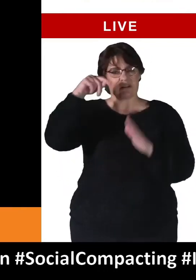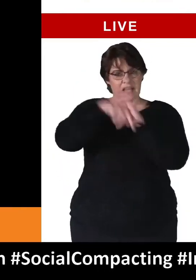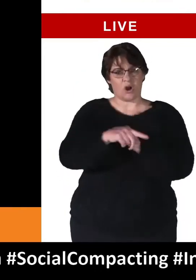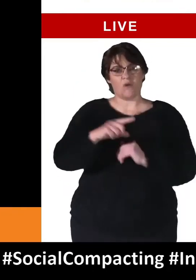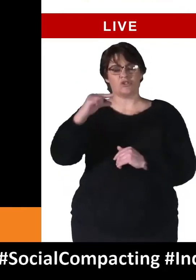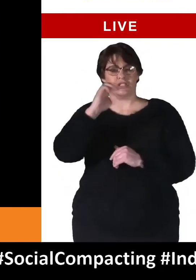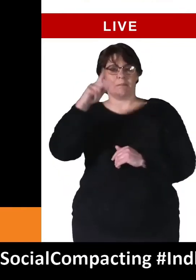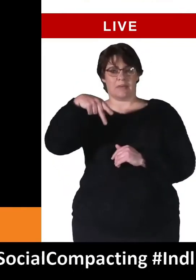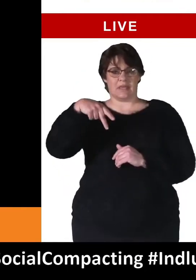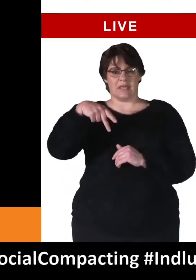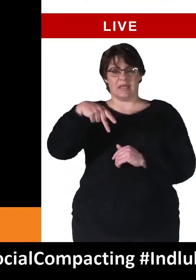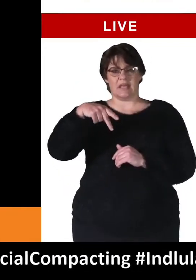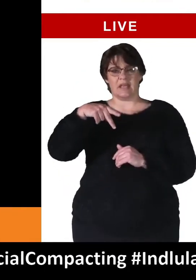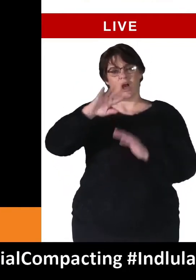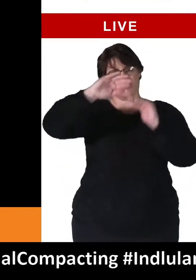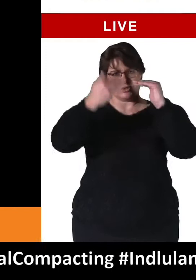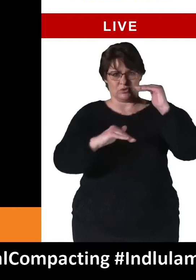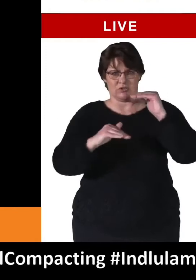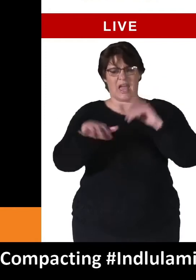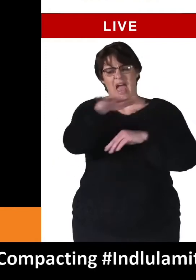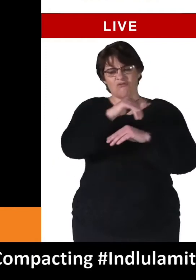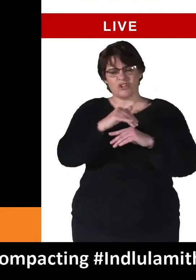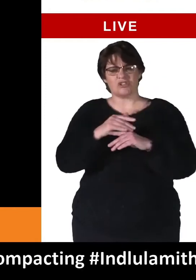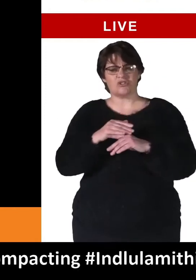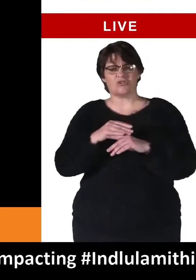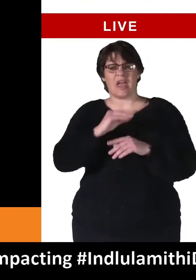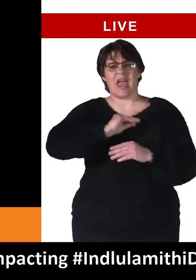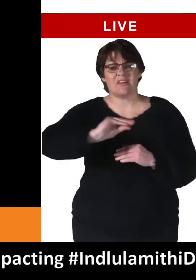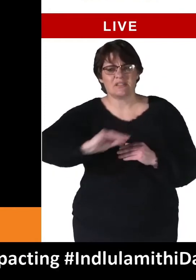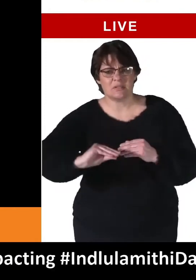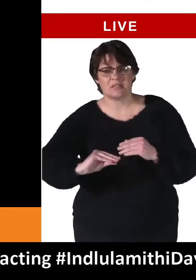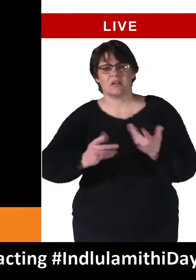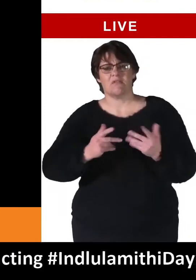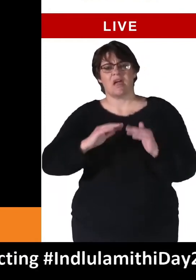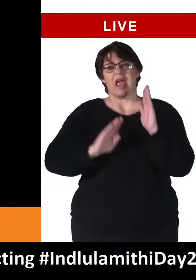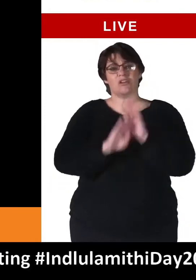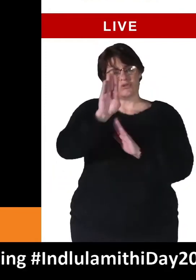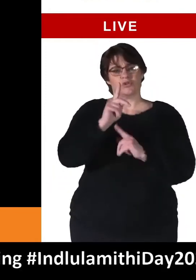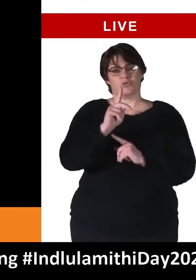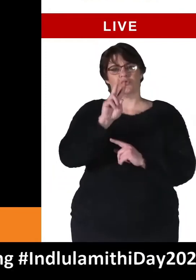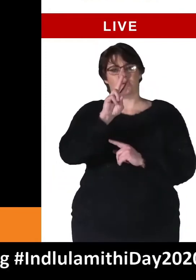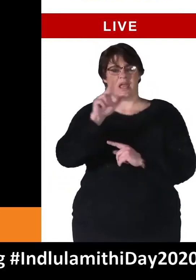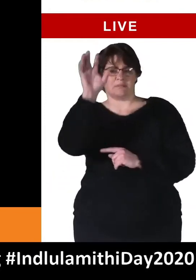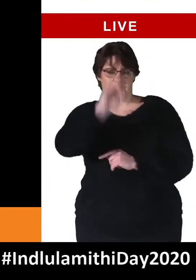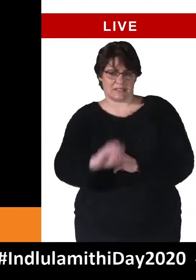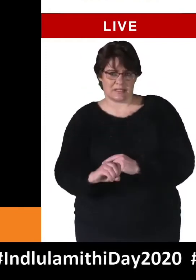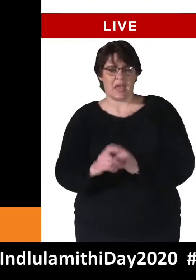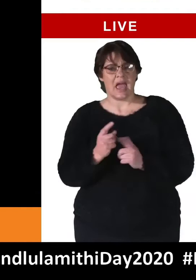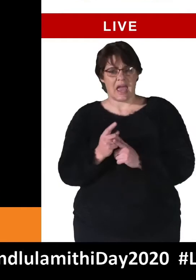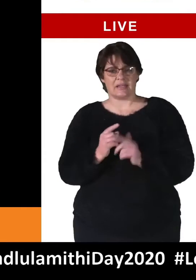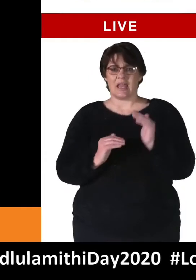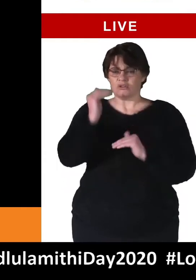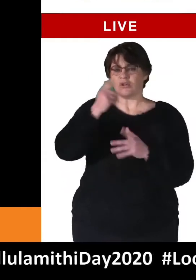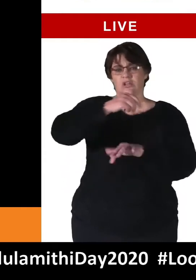ratio reduces. Average investment GDP increases to 28%, and there is an increase